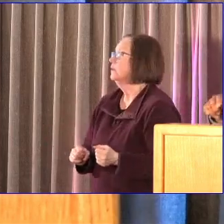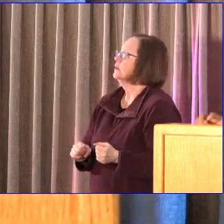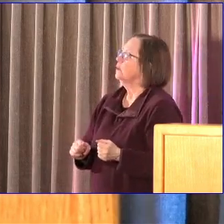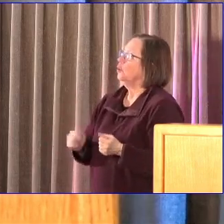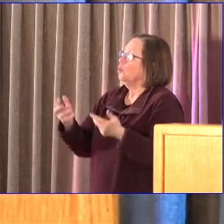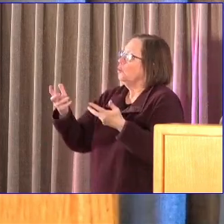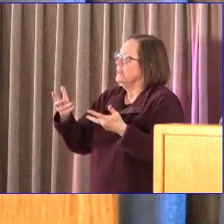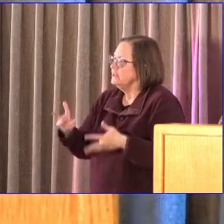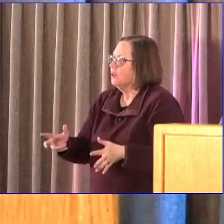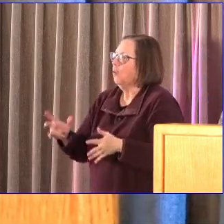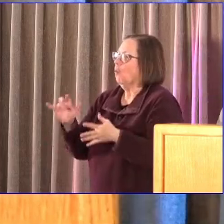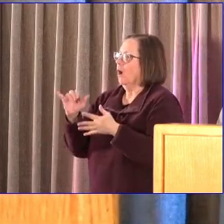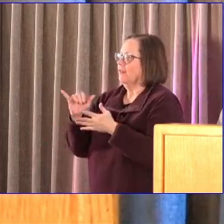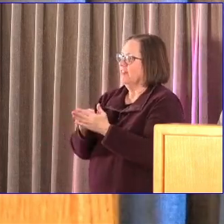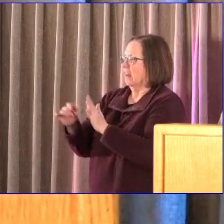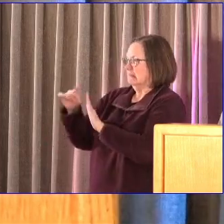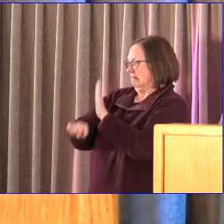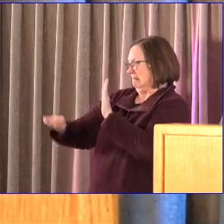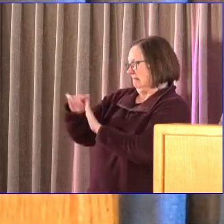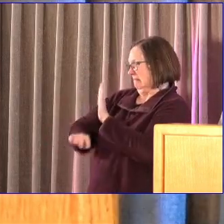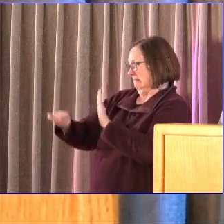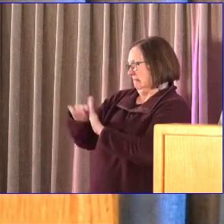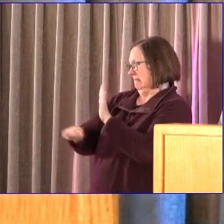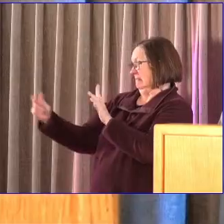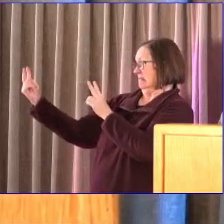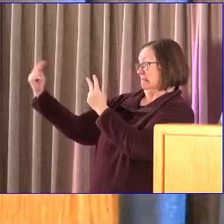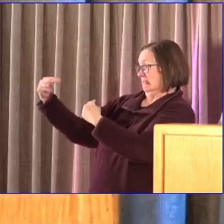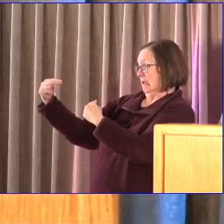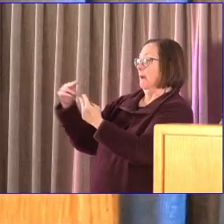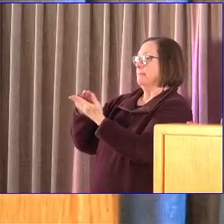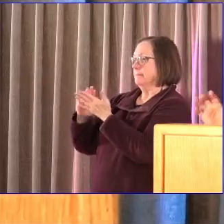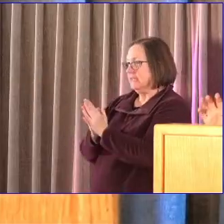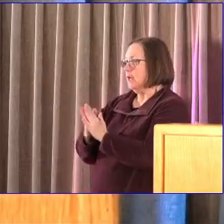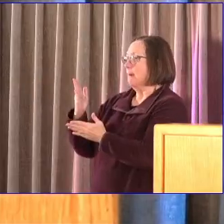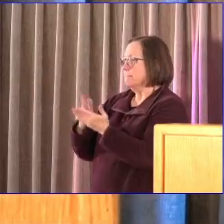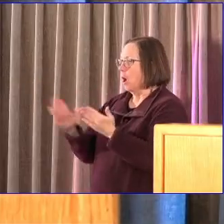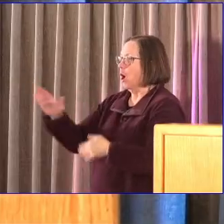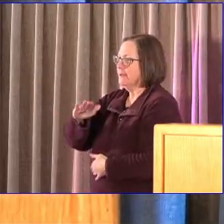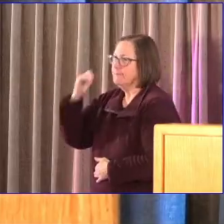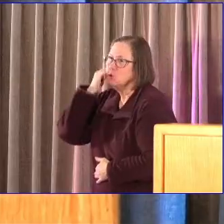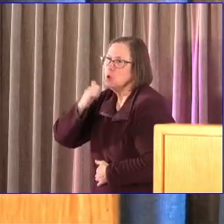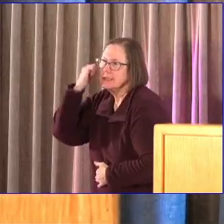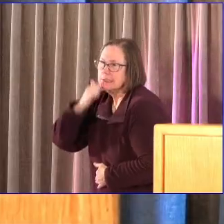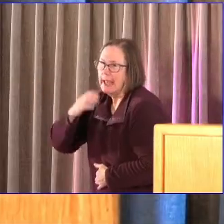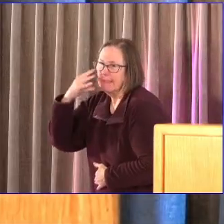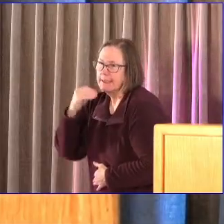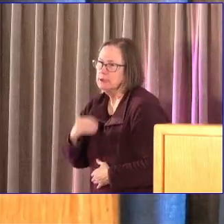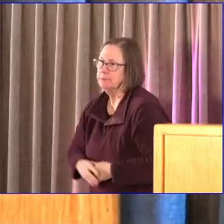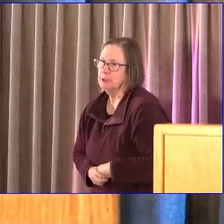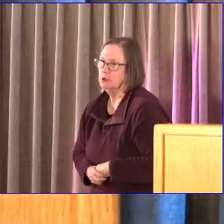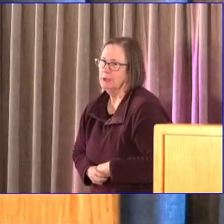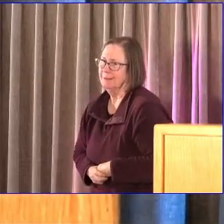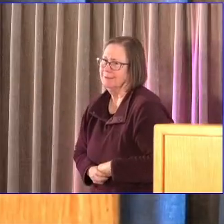your experiences here on this campus, because that will definitely erode